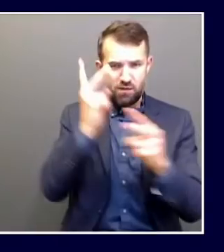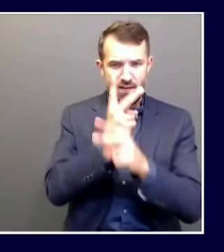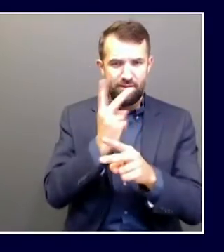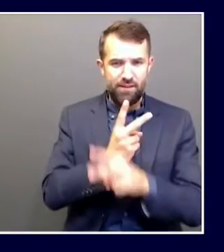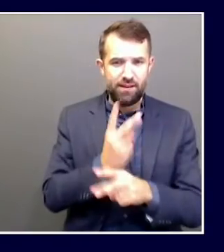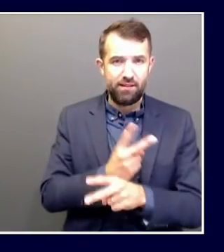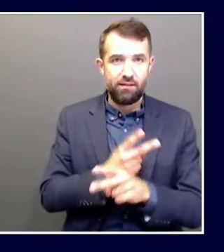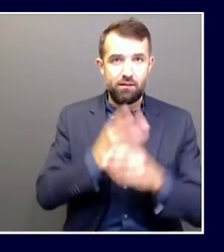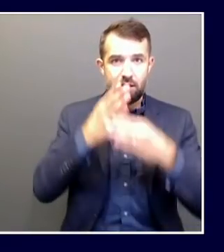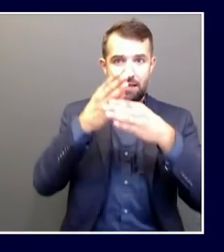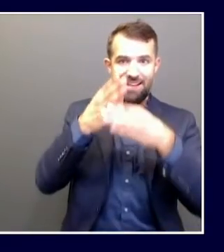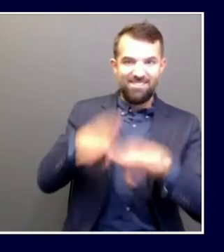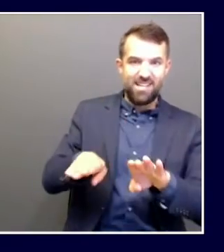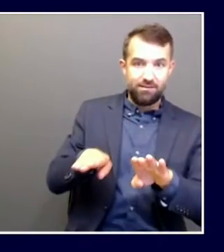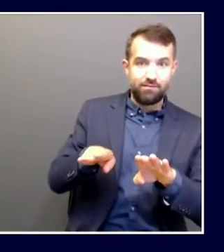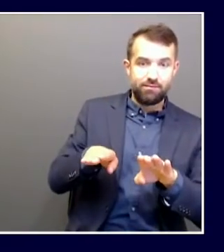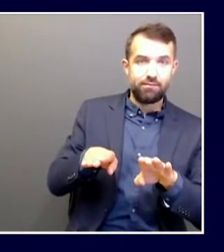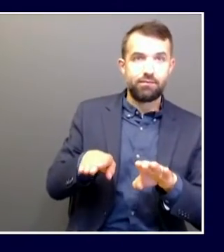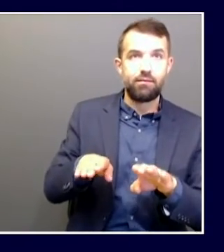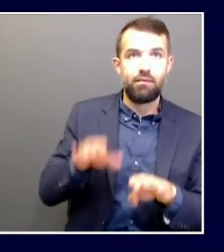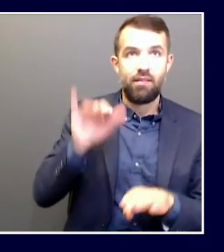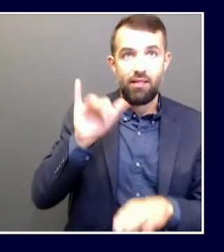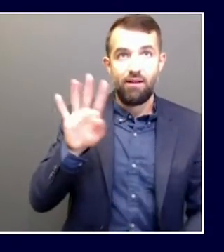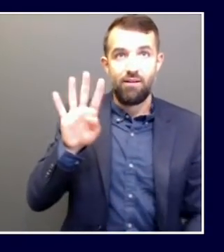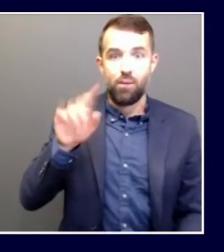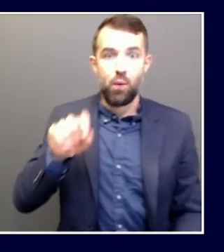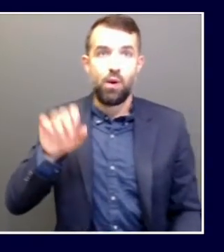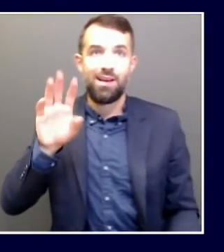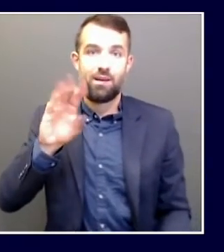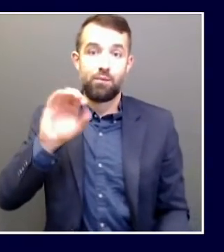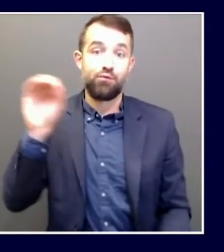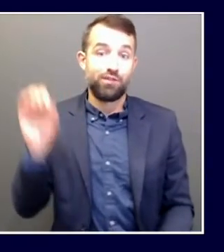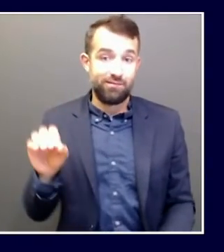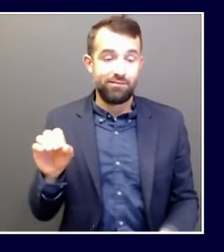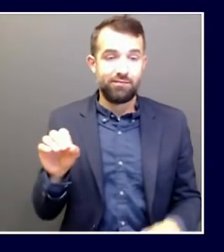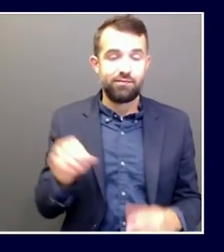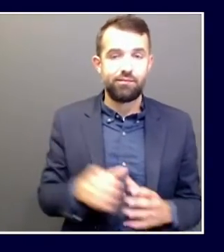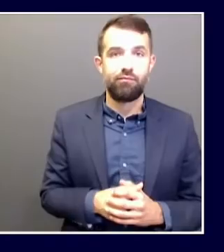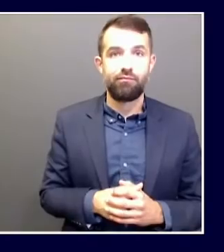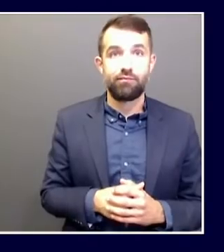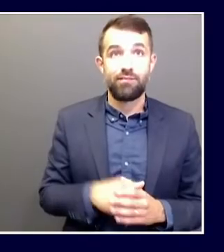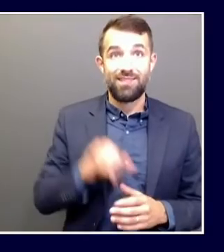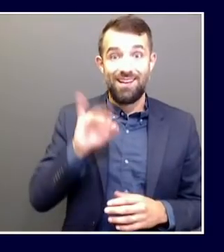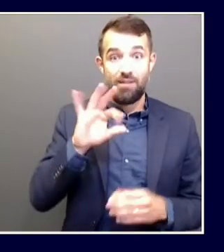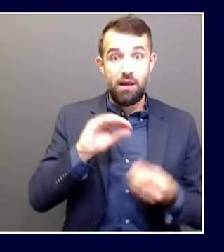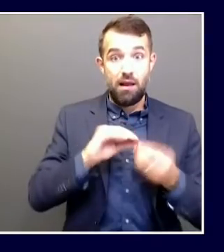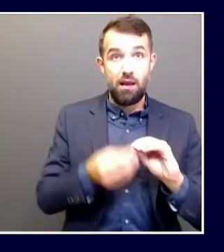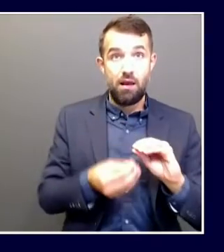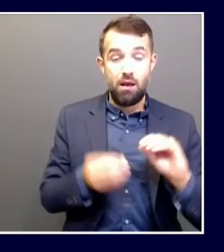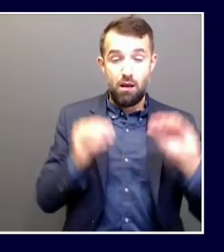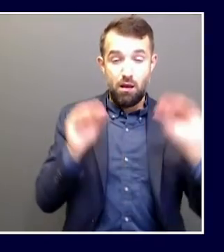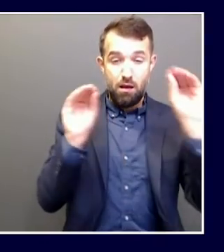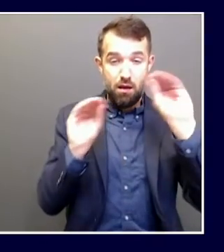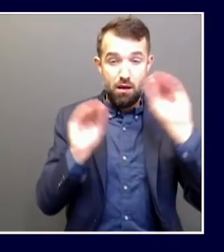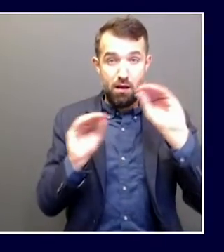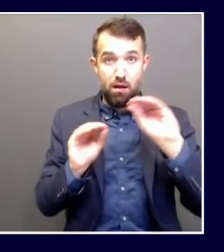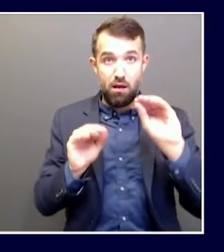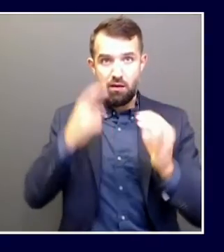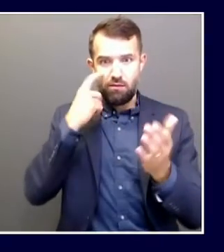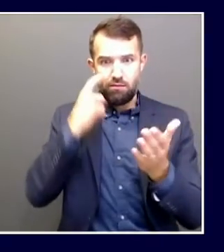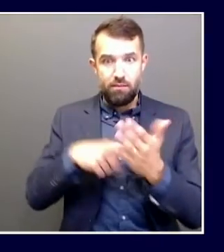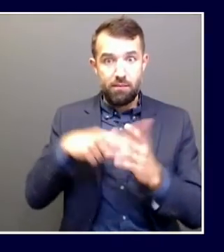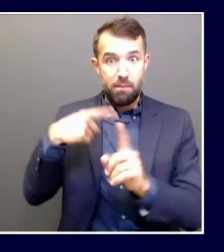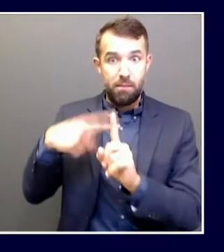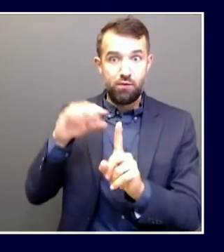talked about well over a year ago, when we put those into the model, that's where we get the change in the positivity from 6.1